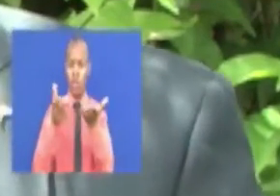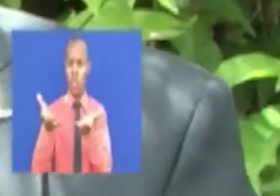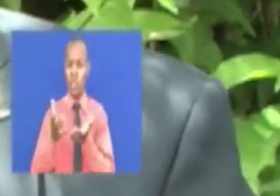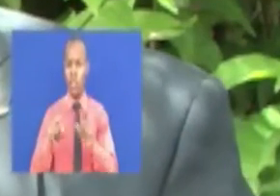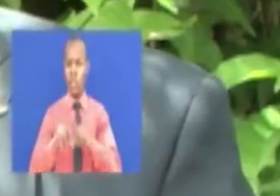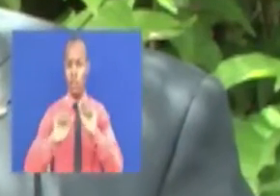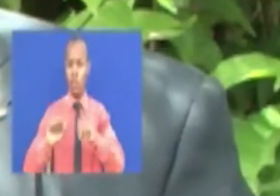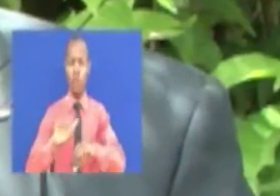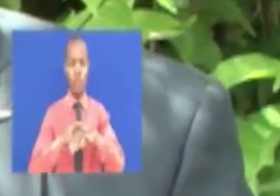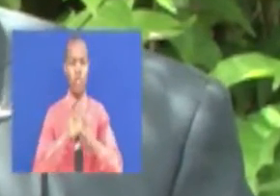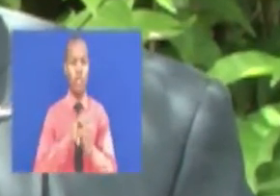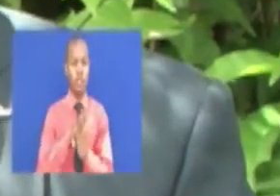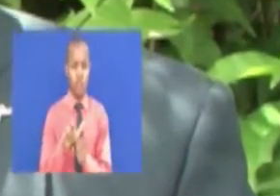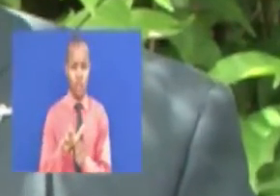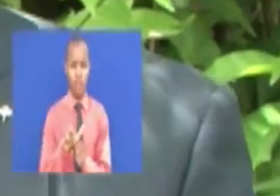can contract it